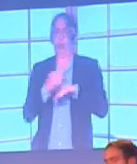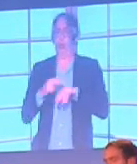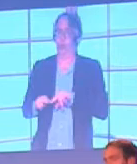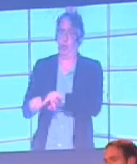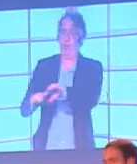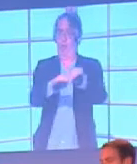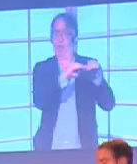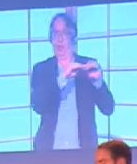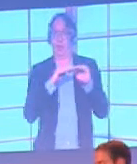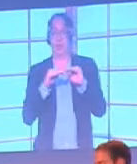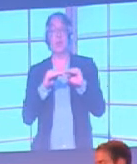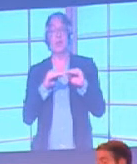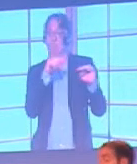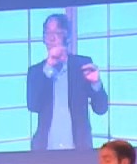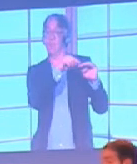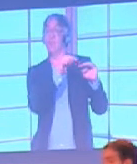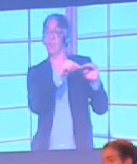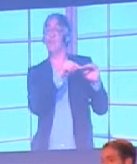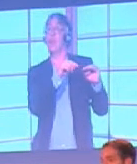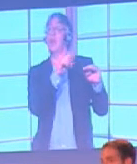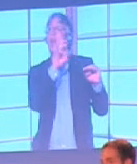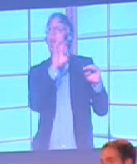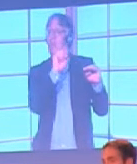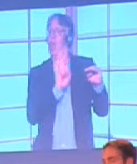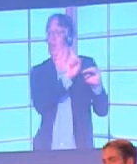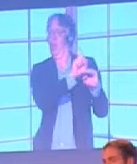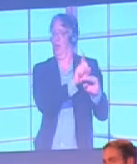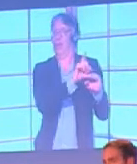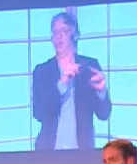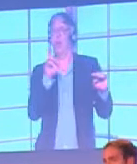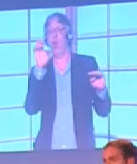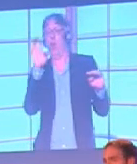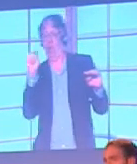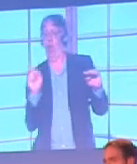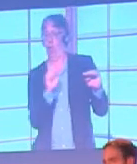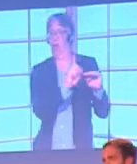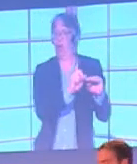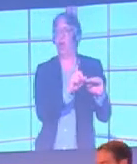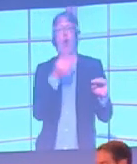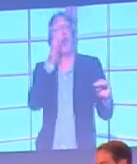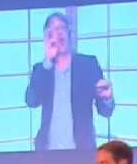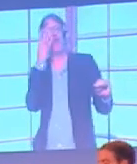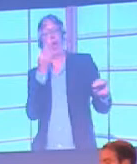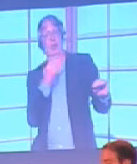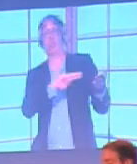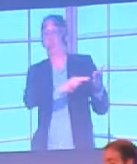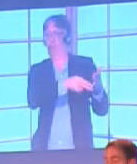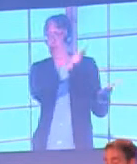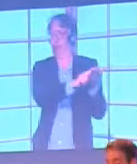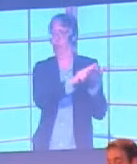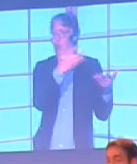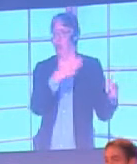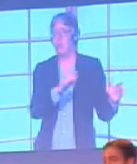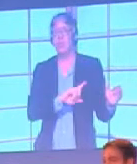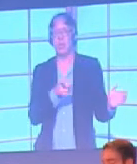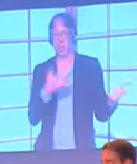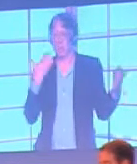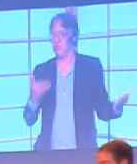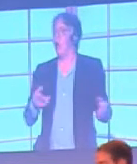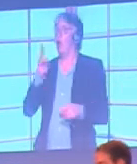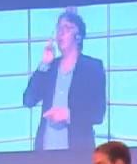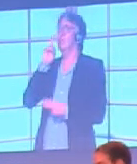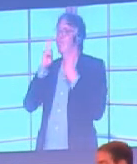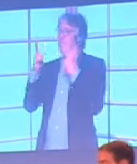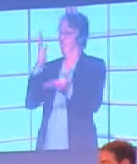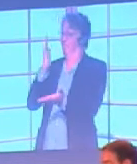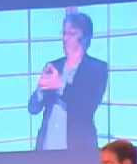and UEFA are aligned on, where France ratified, but when we look into practice, it is also something we find